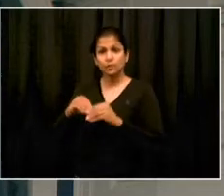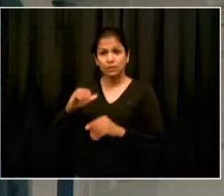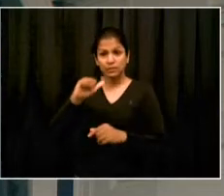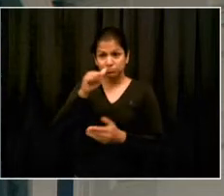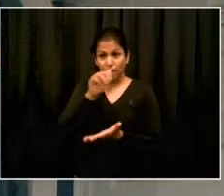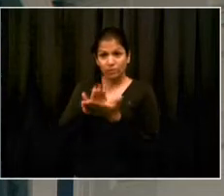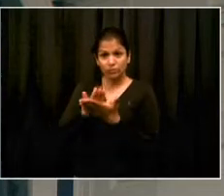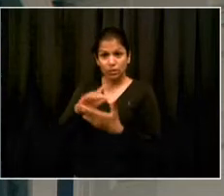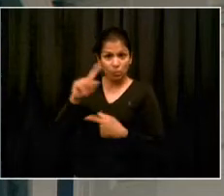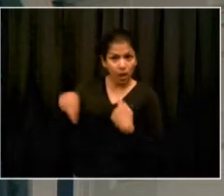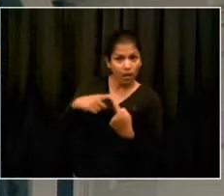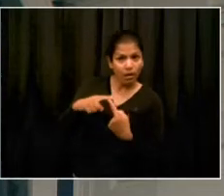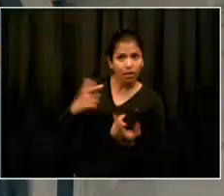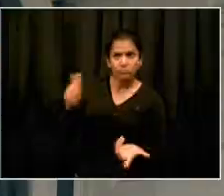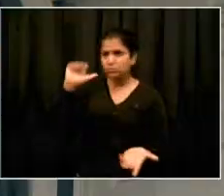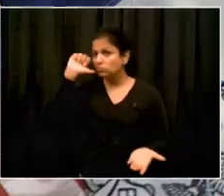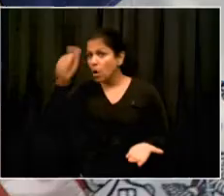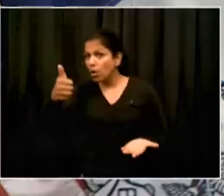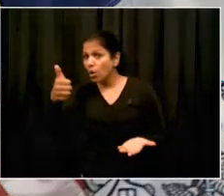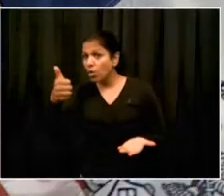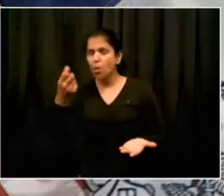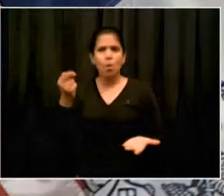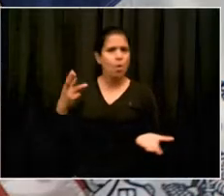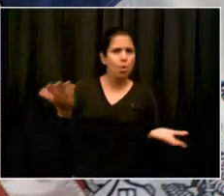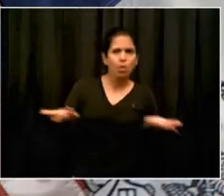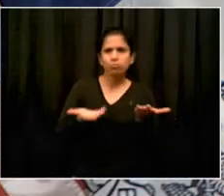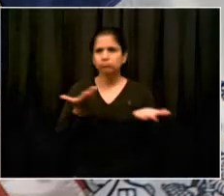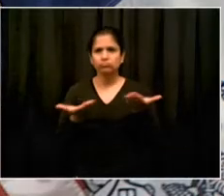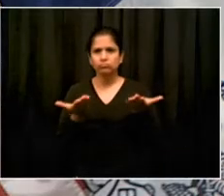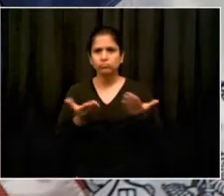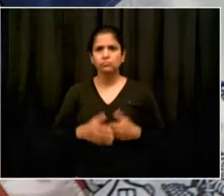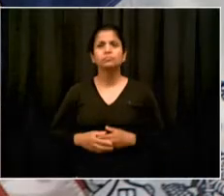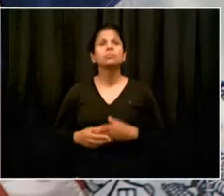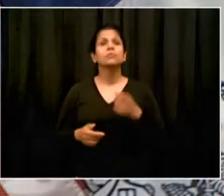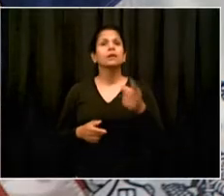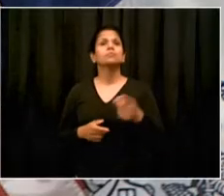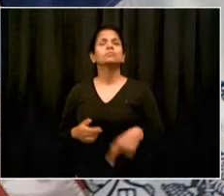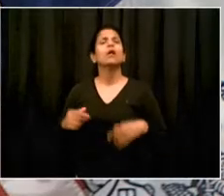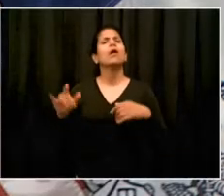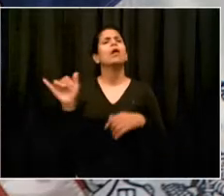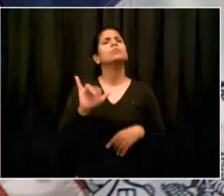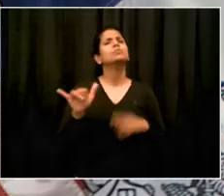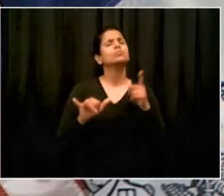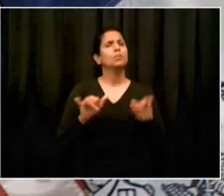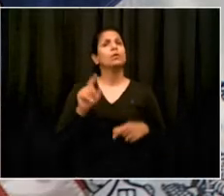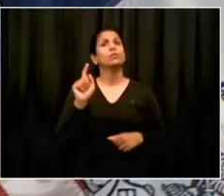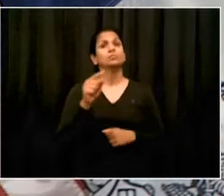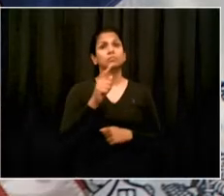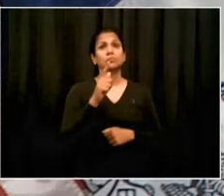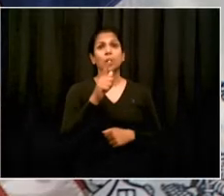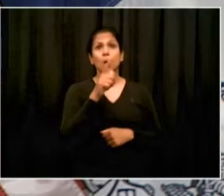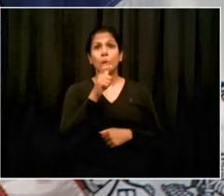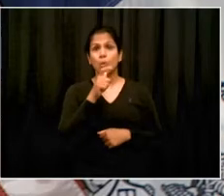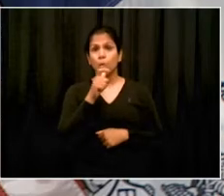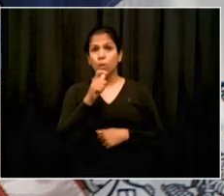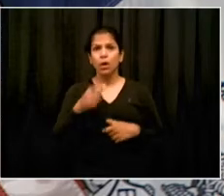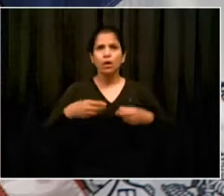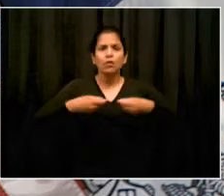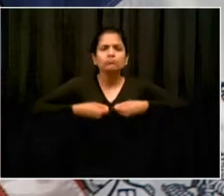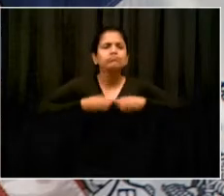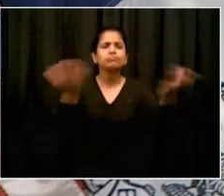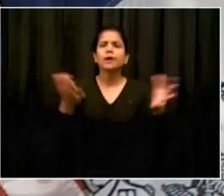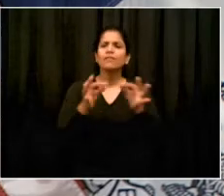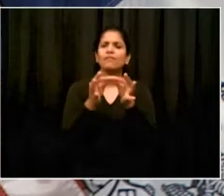And also, who is handing out the masks or the tickets if people are refusing to wear